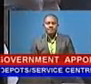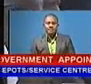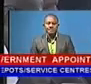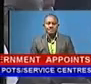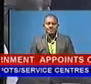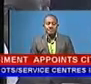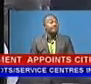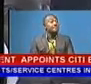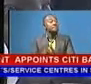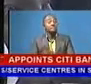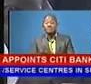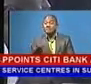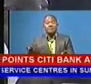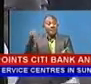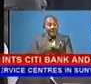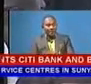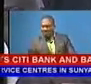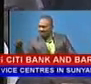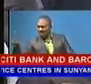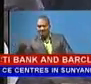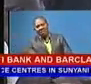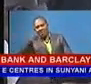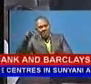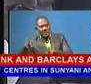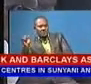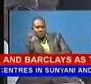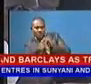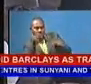represent it, then the witness can be re-examined about it.